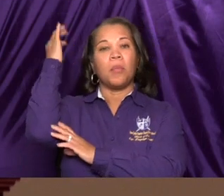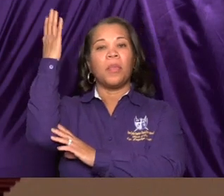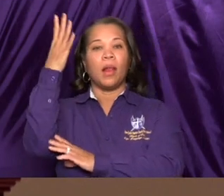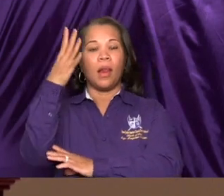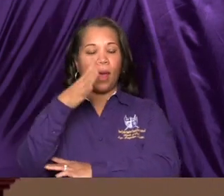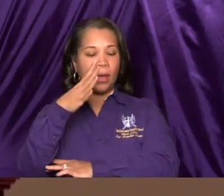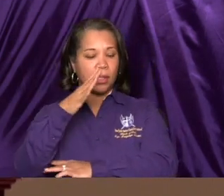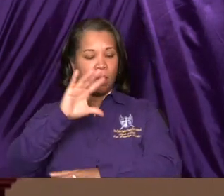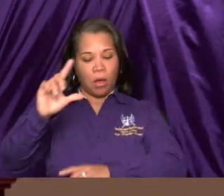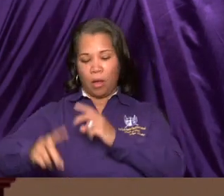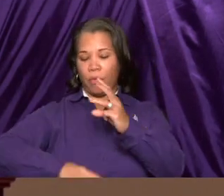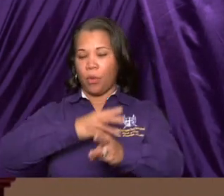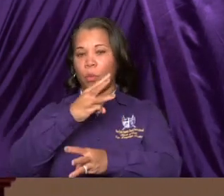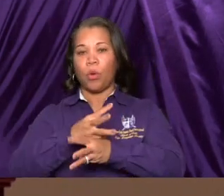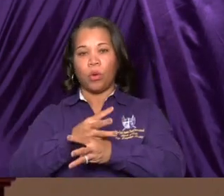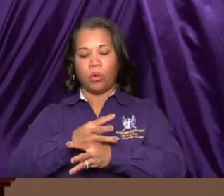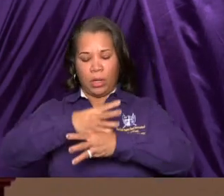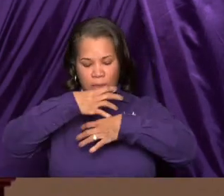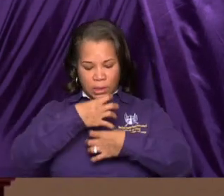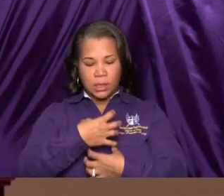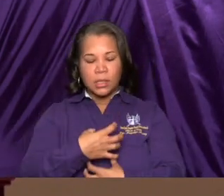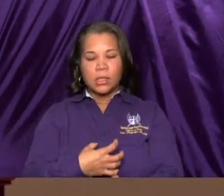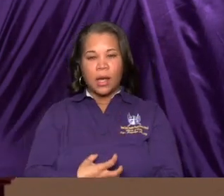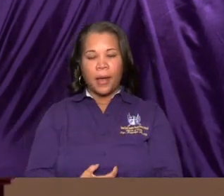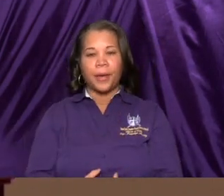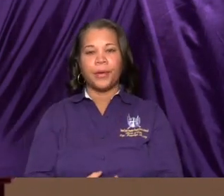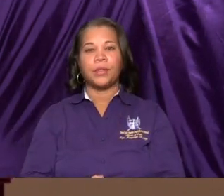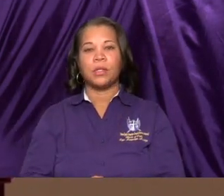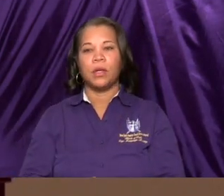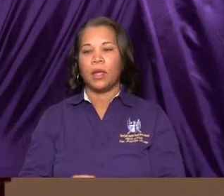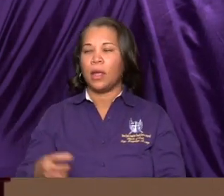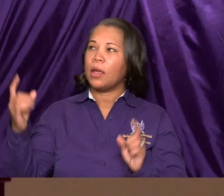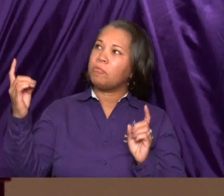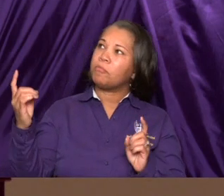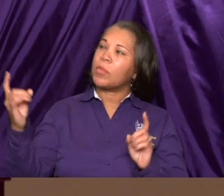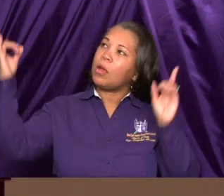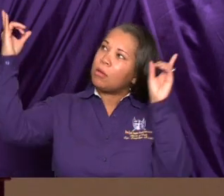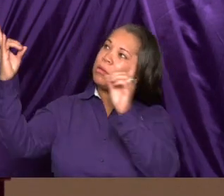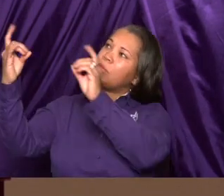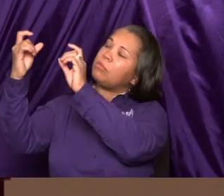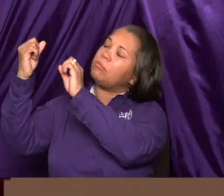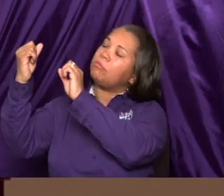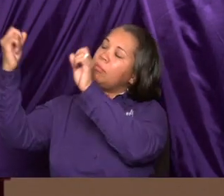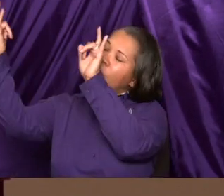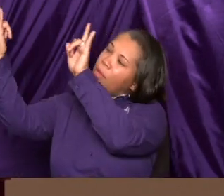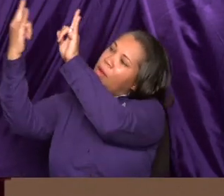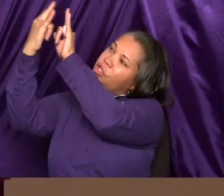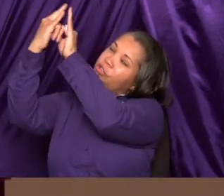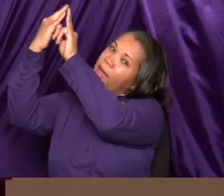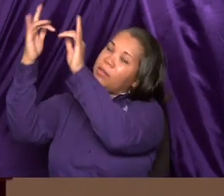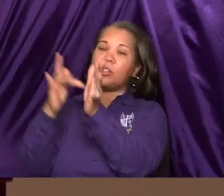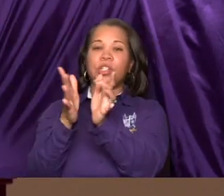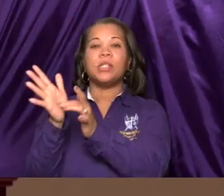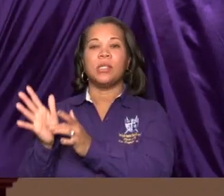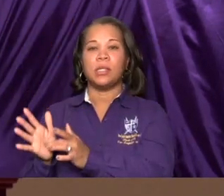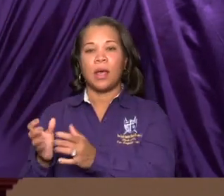So his desperateness attracted Jesus. I wonder how many of you